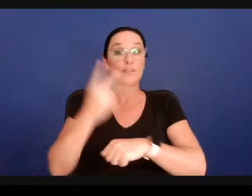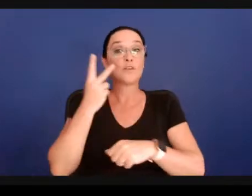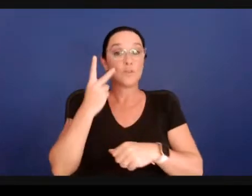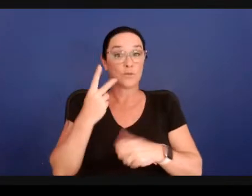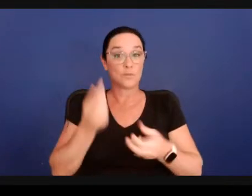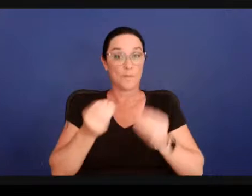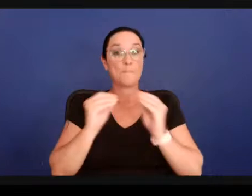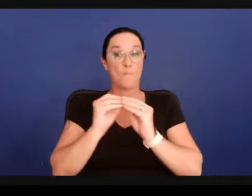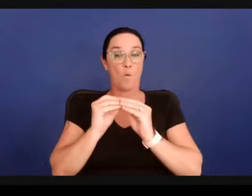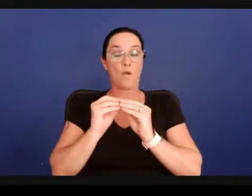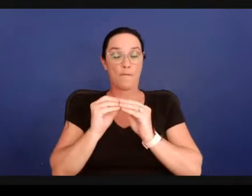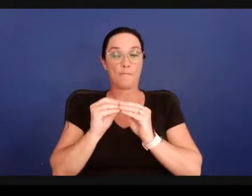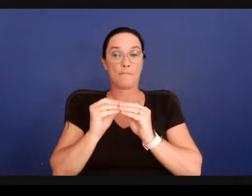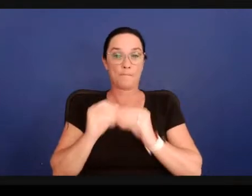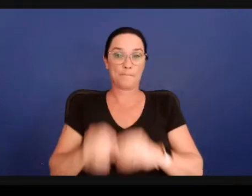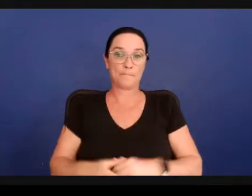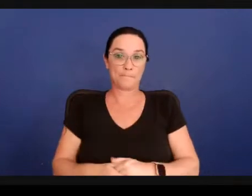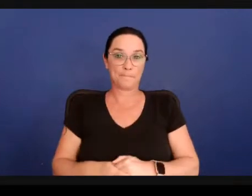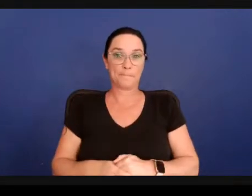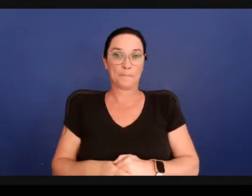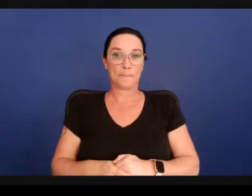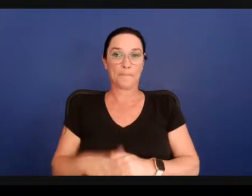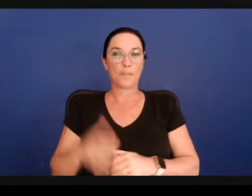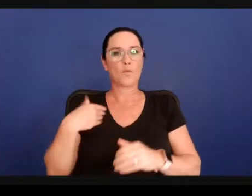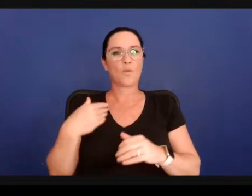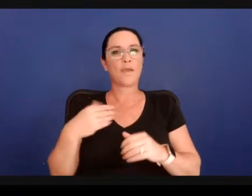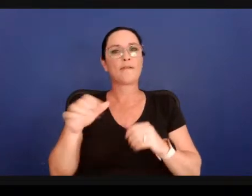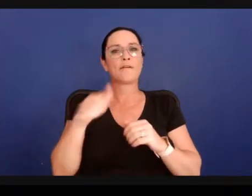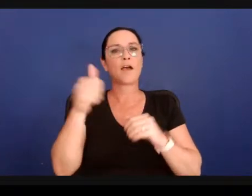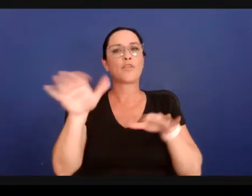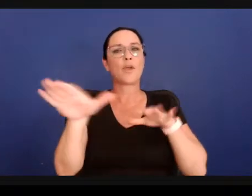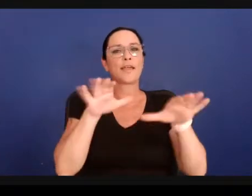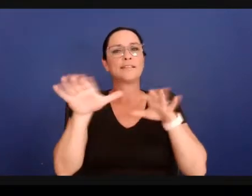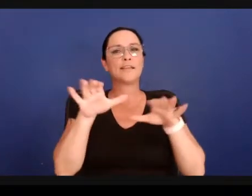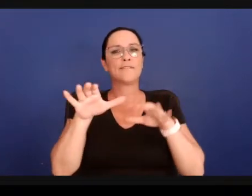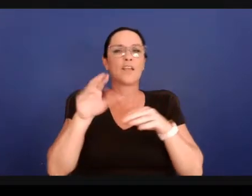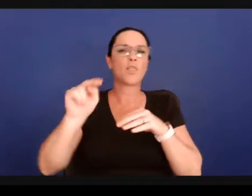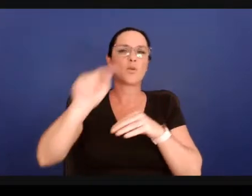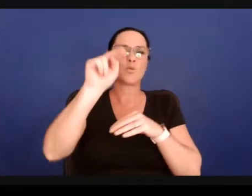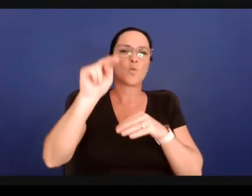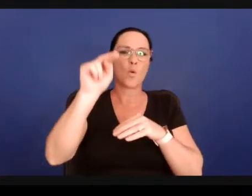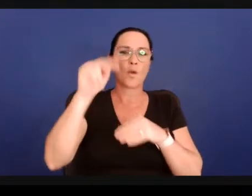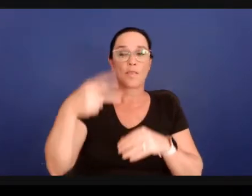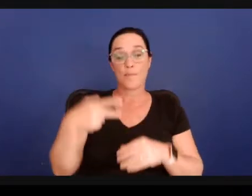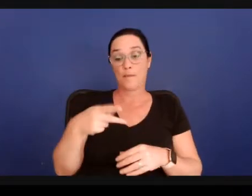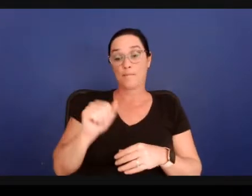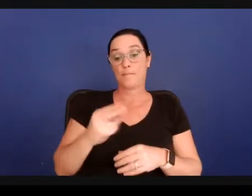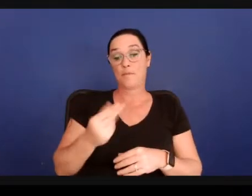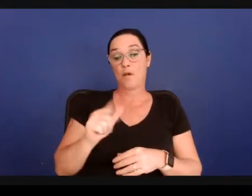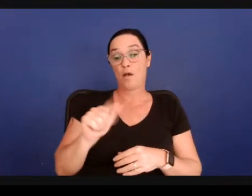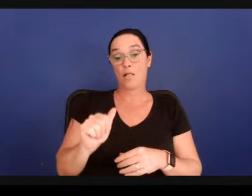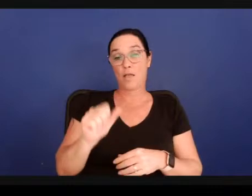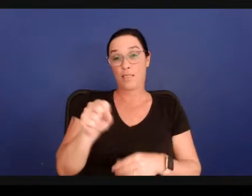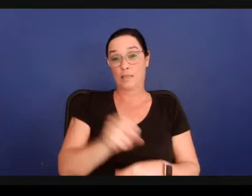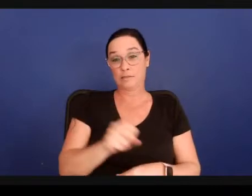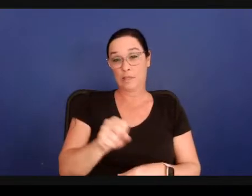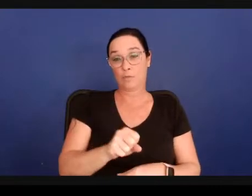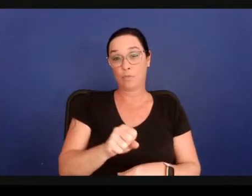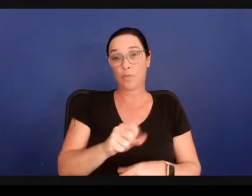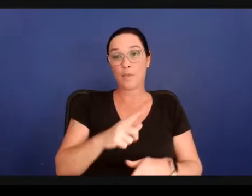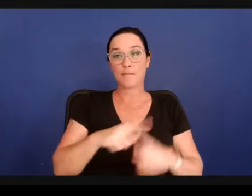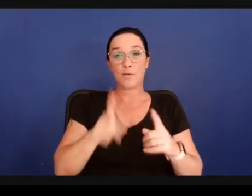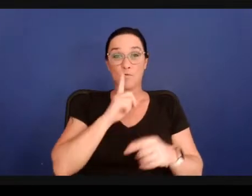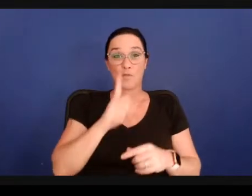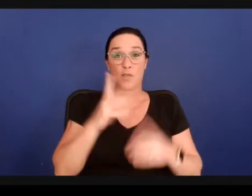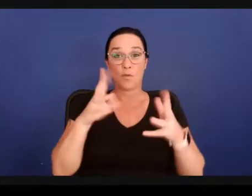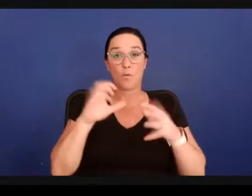populate here. We do have background activity elsewhere across the north part of the island. Pahala is still ongoing here in the south. But really, we want to